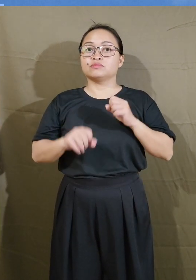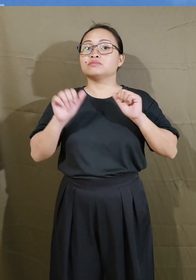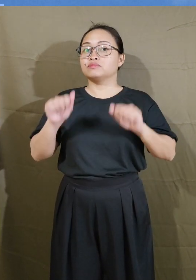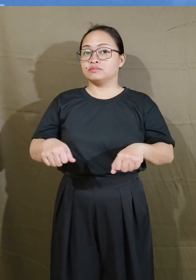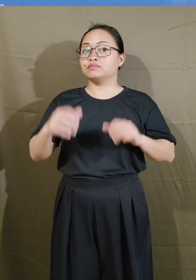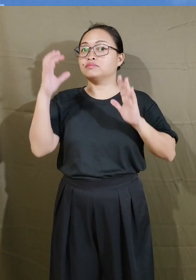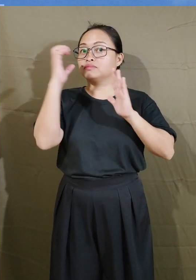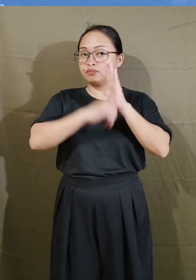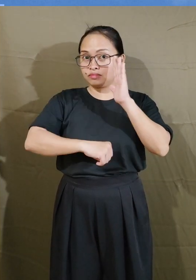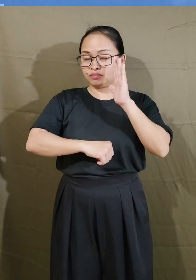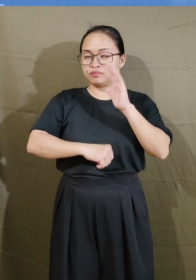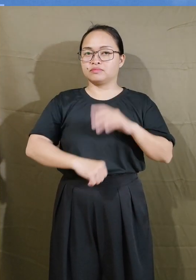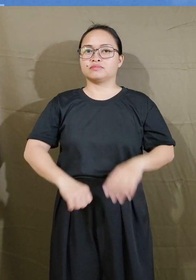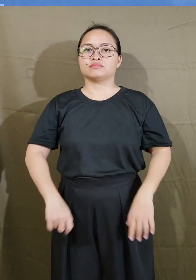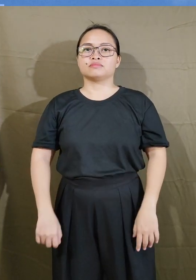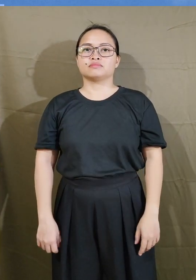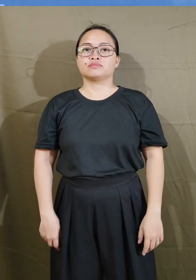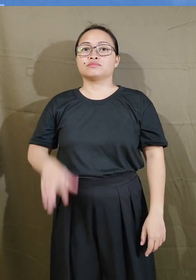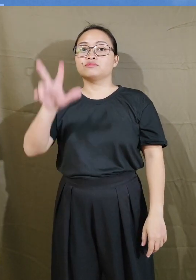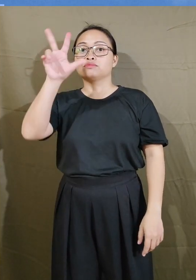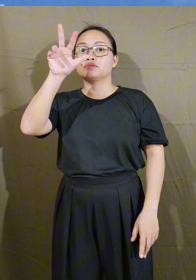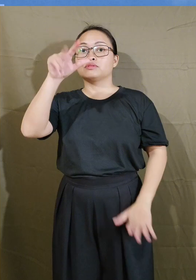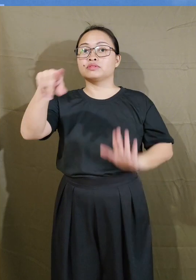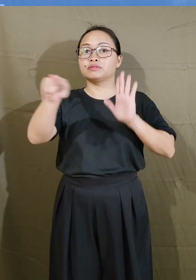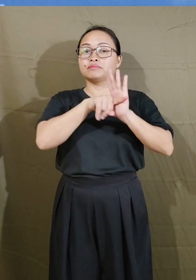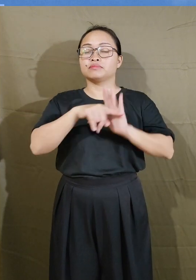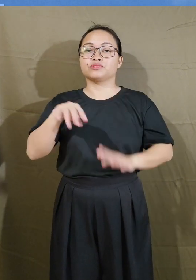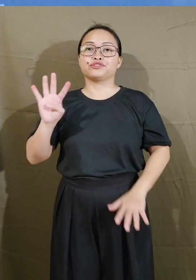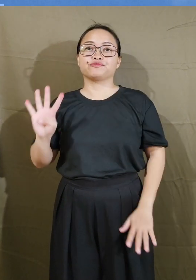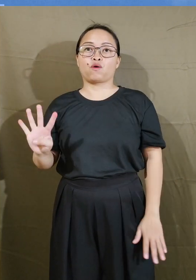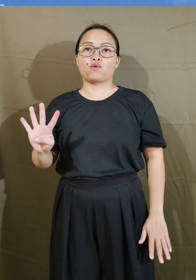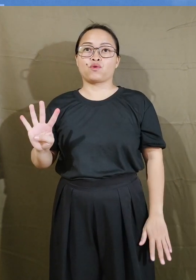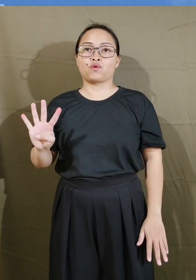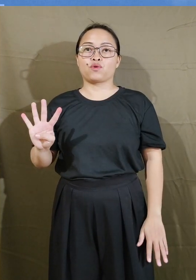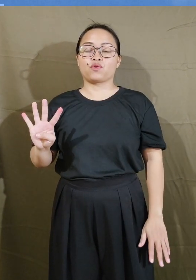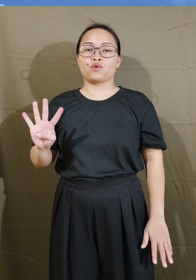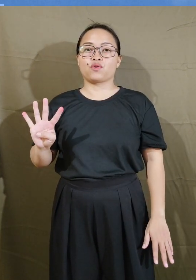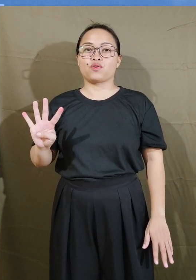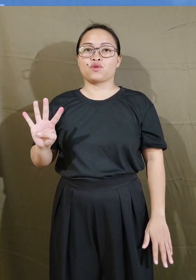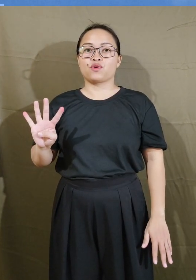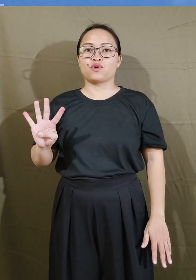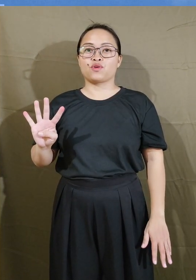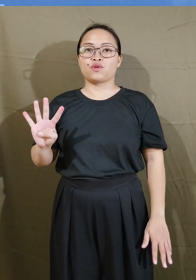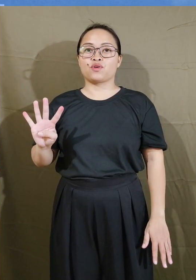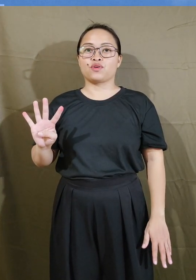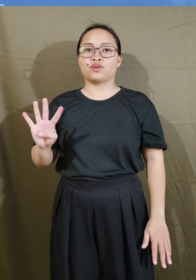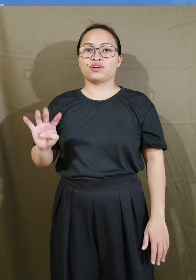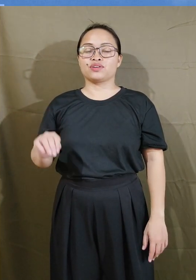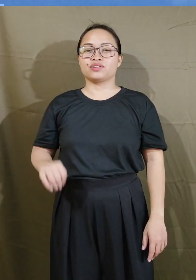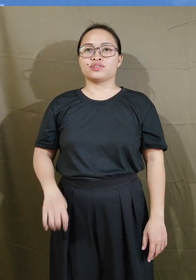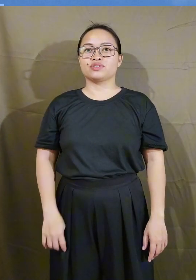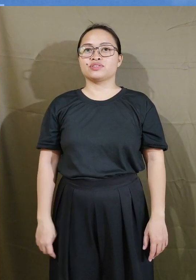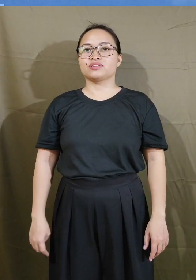So we can now subtract 13 minus 4,